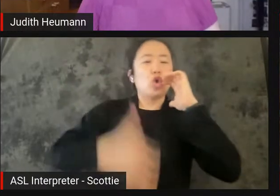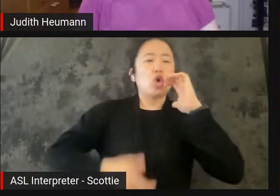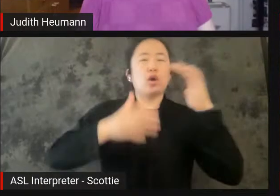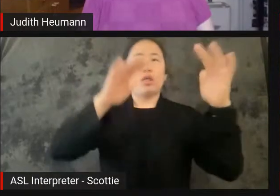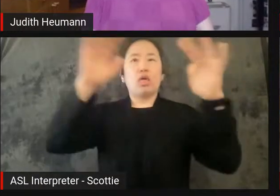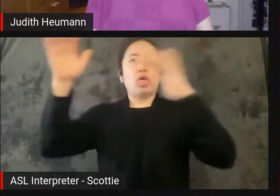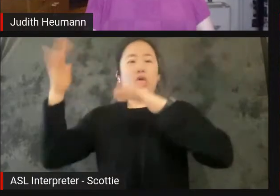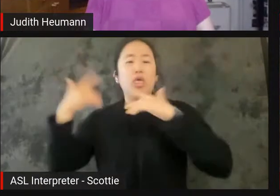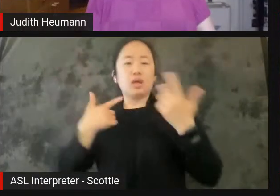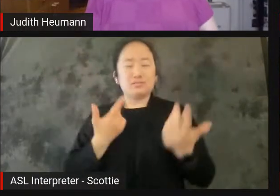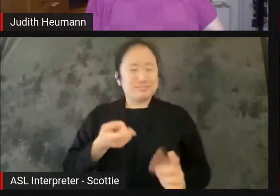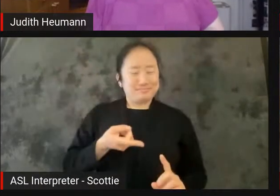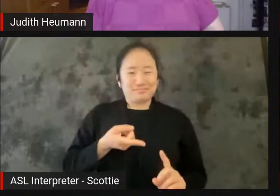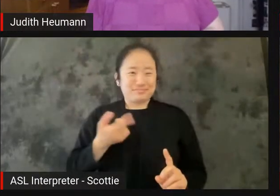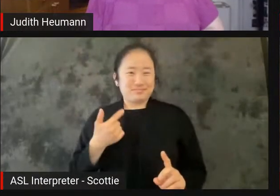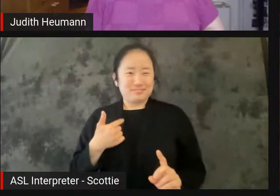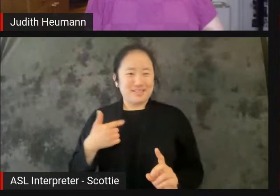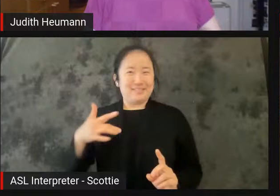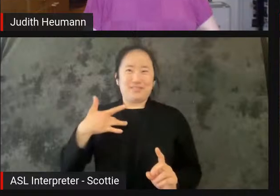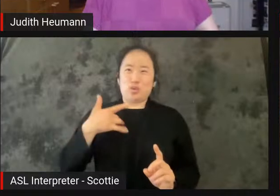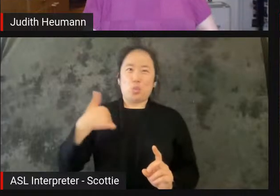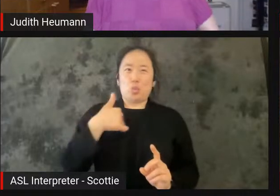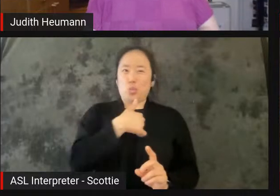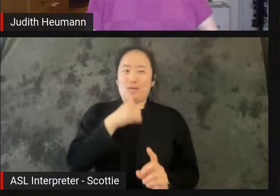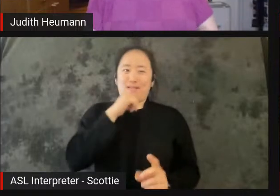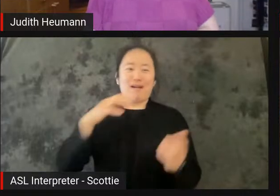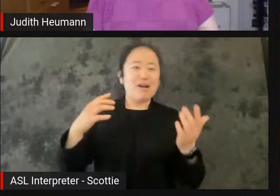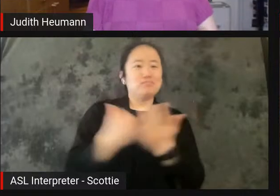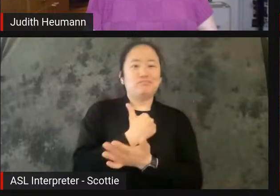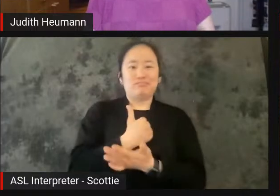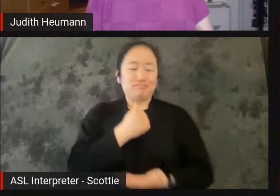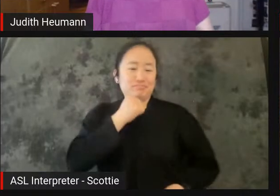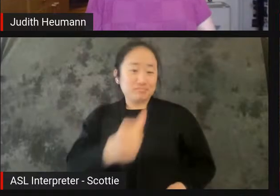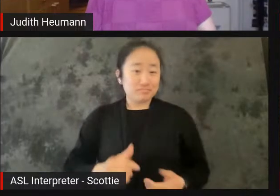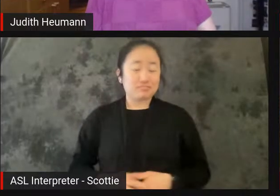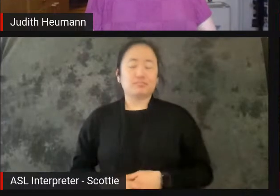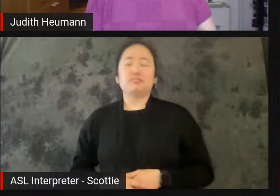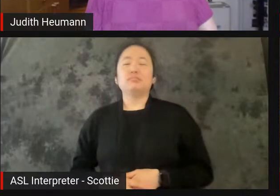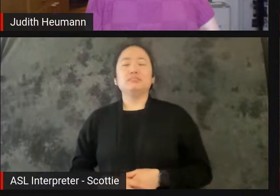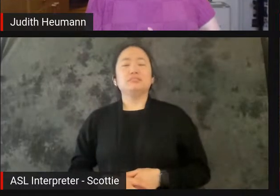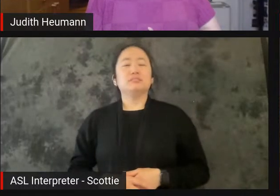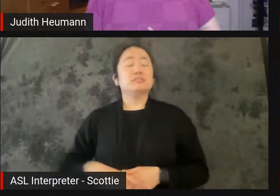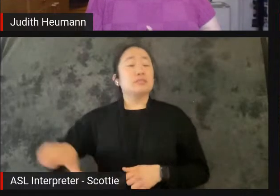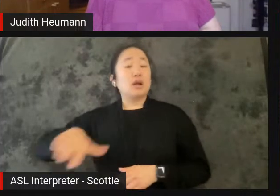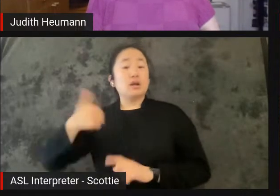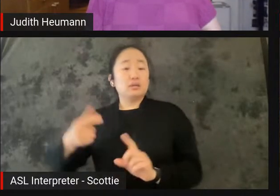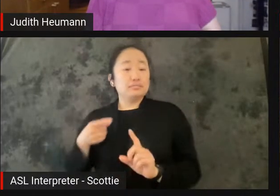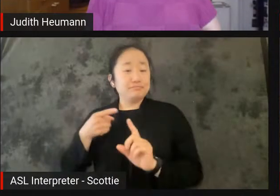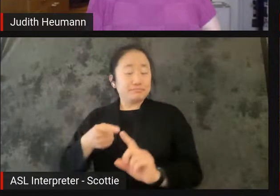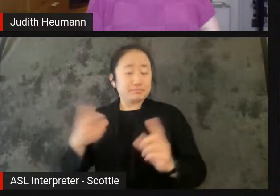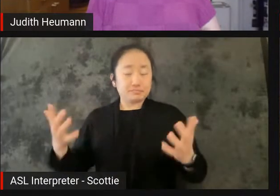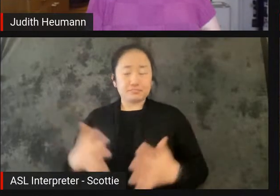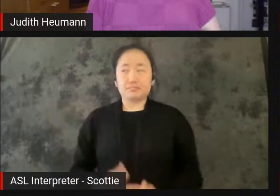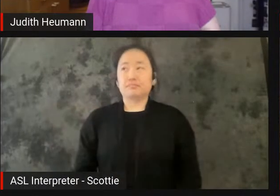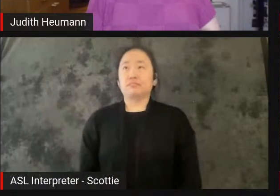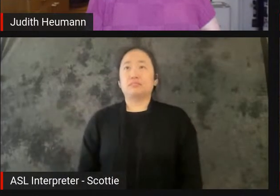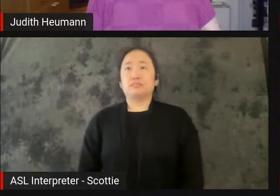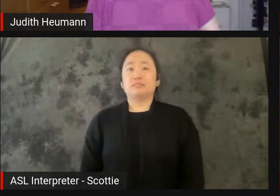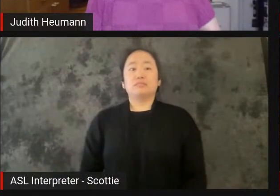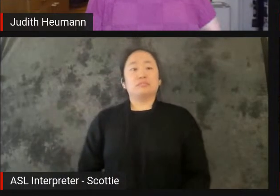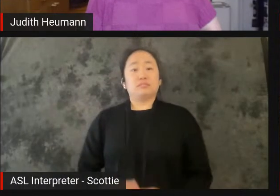other important point is we have failed as healthcare